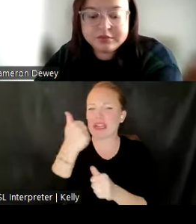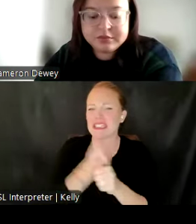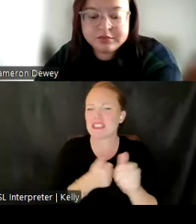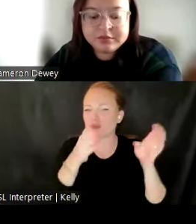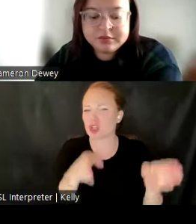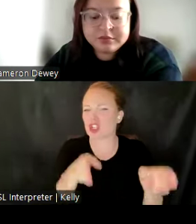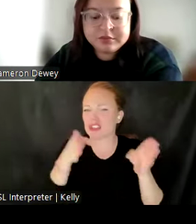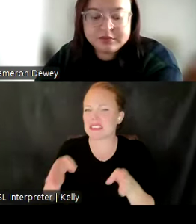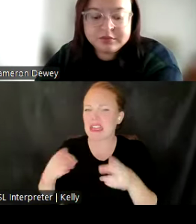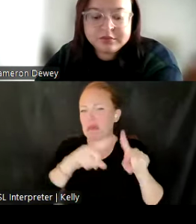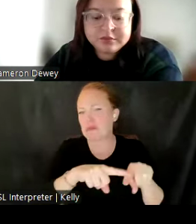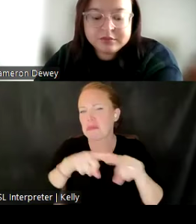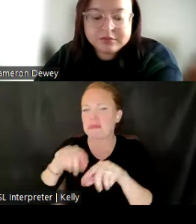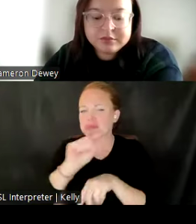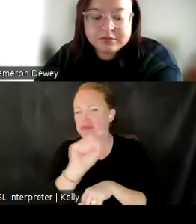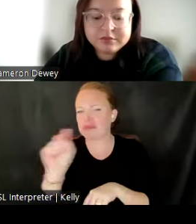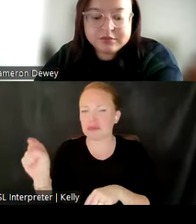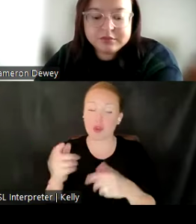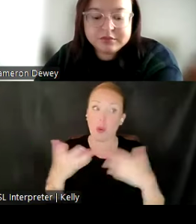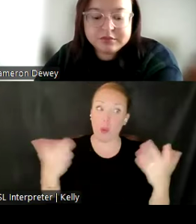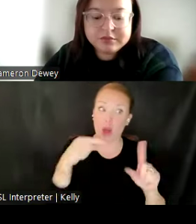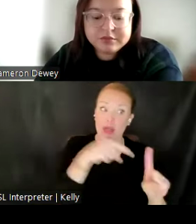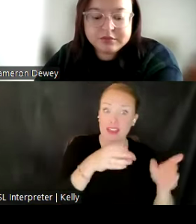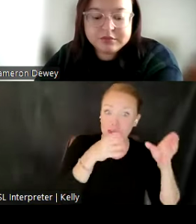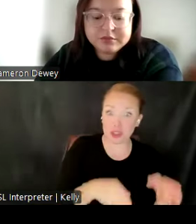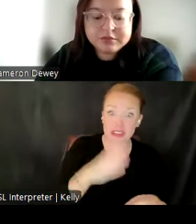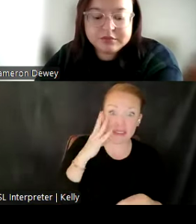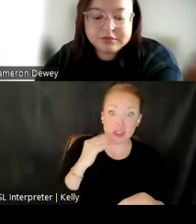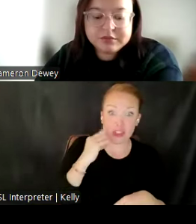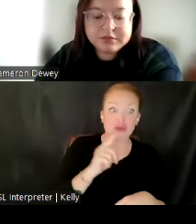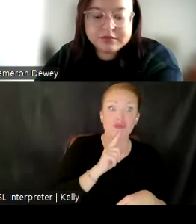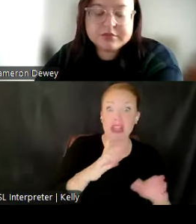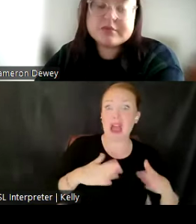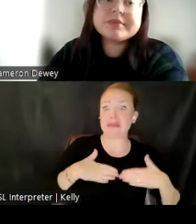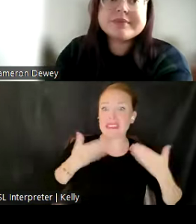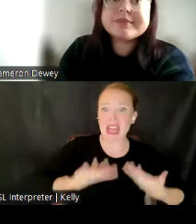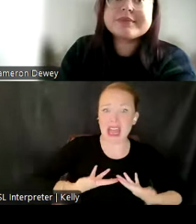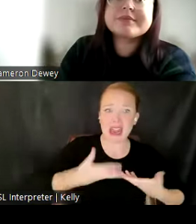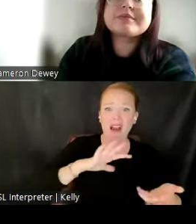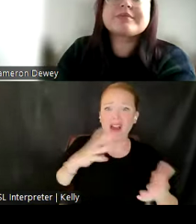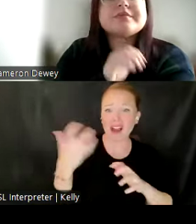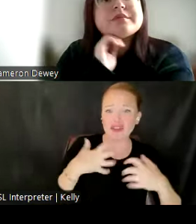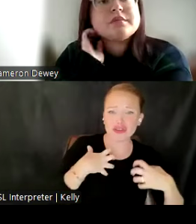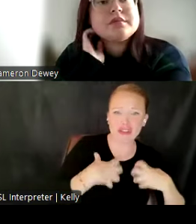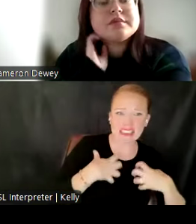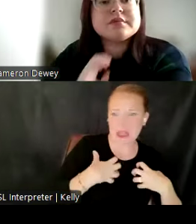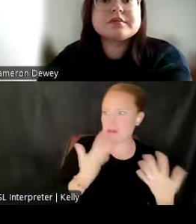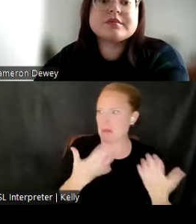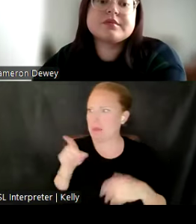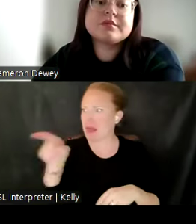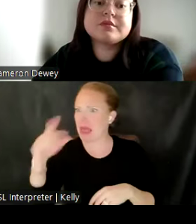on. So what may be extremely distressing to me or someone else may not be as traumatic to someone